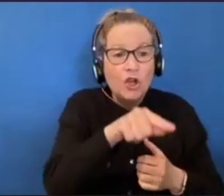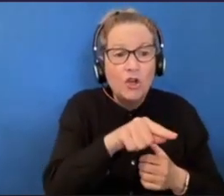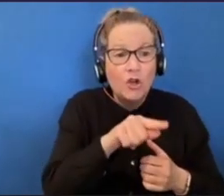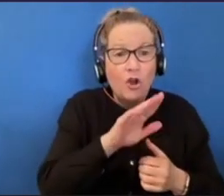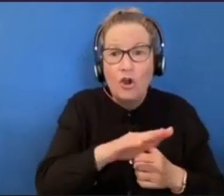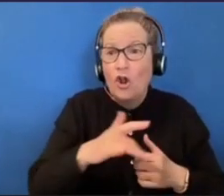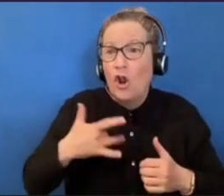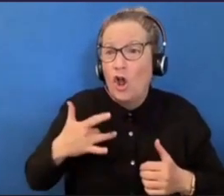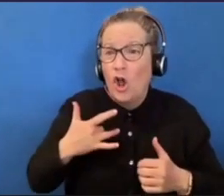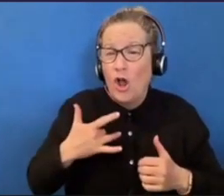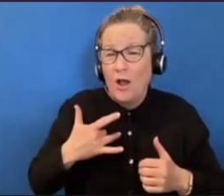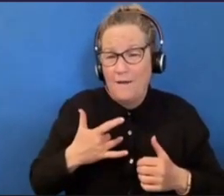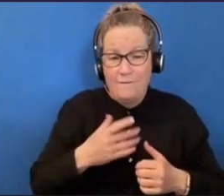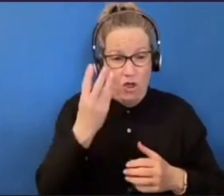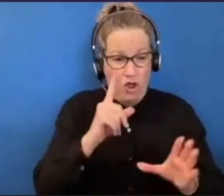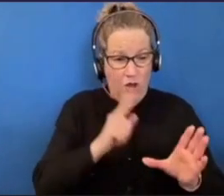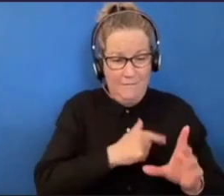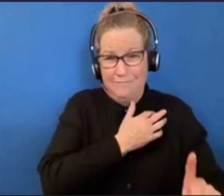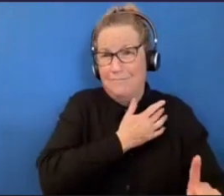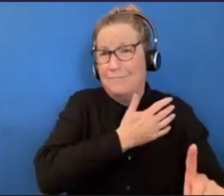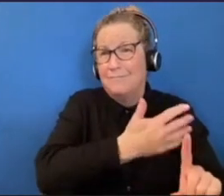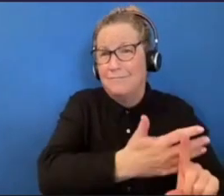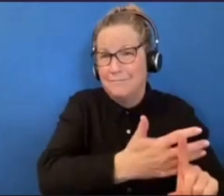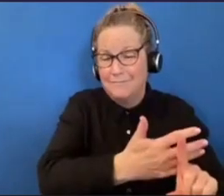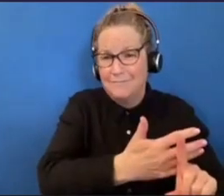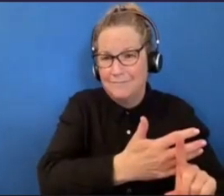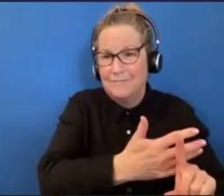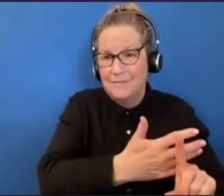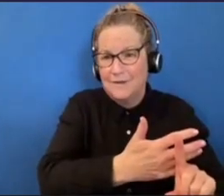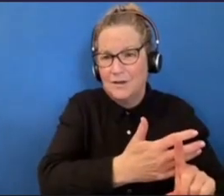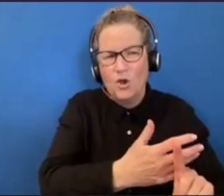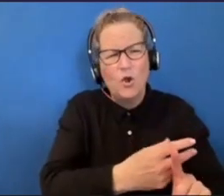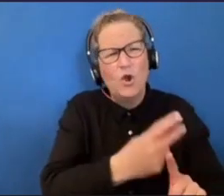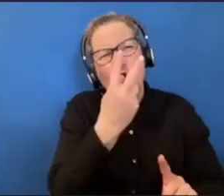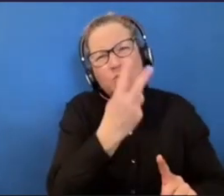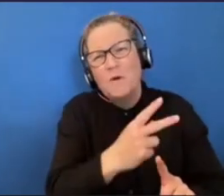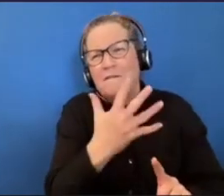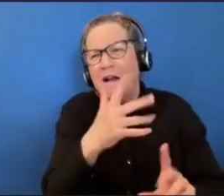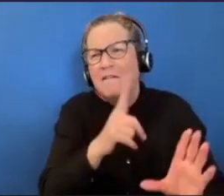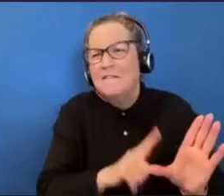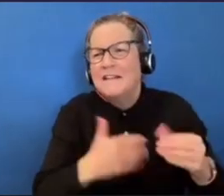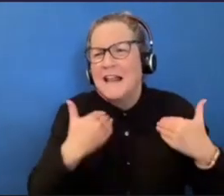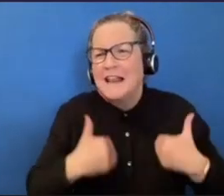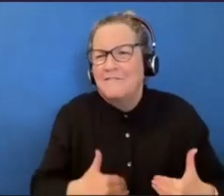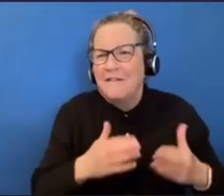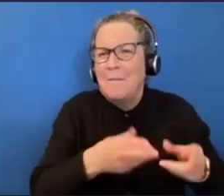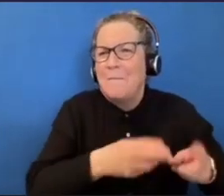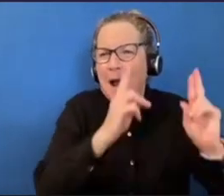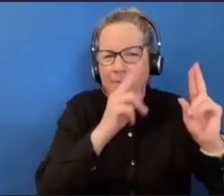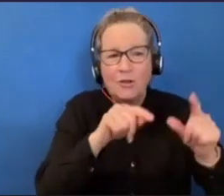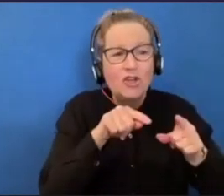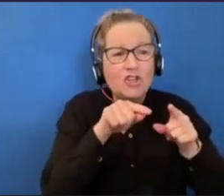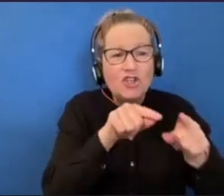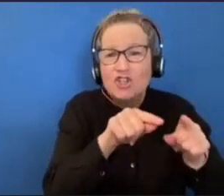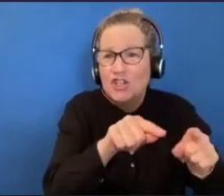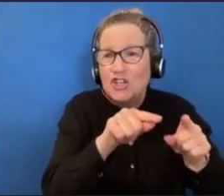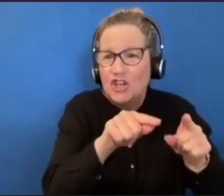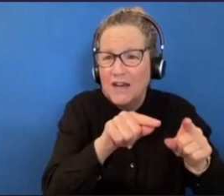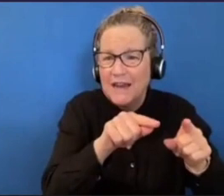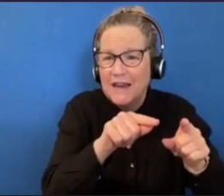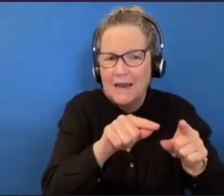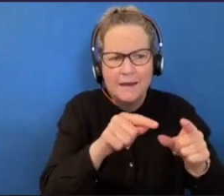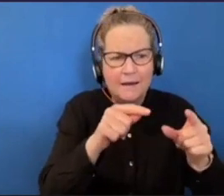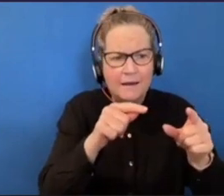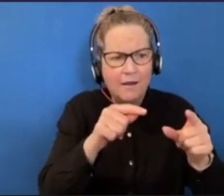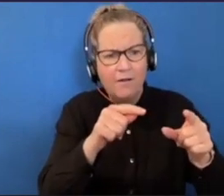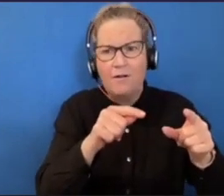last 3 decades, 2.5 that she's been in her apartment, she has really defined this